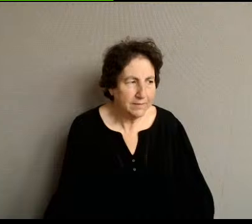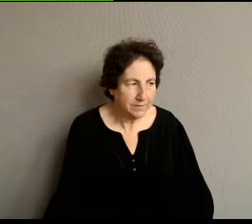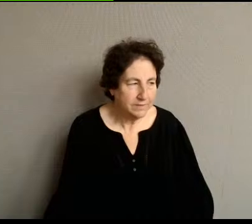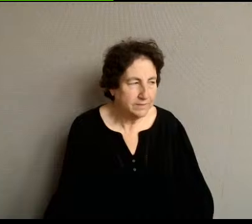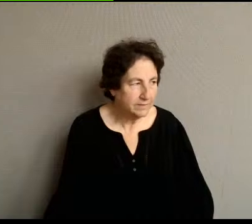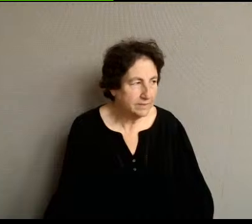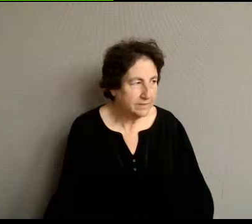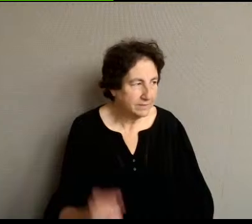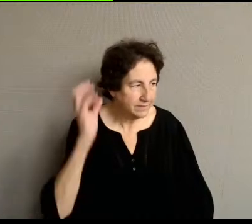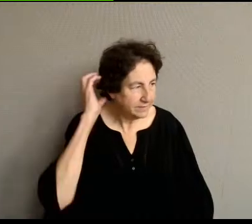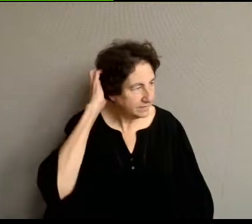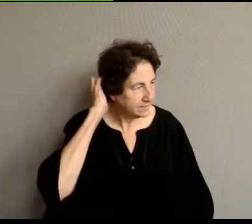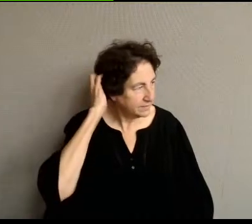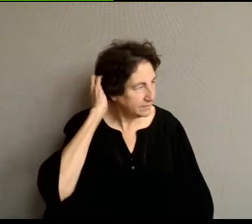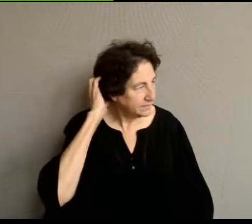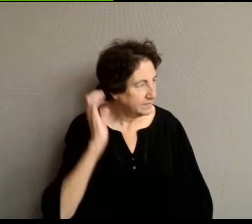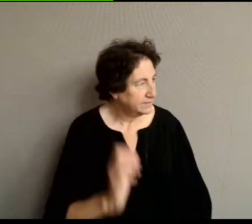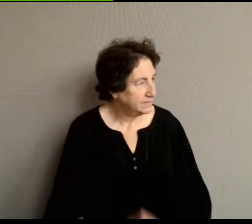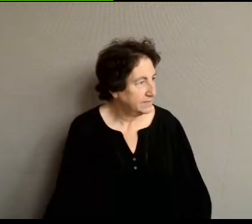Right here.